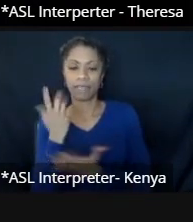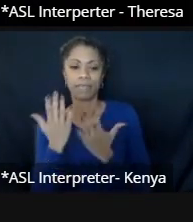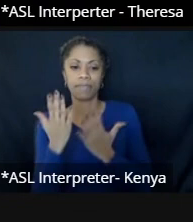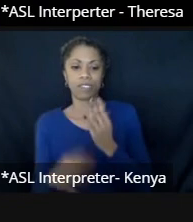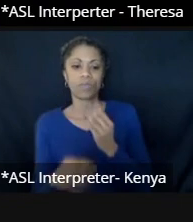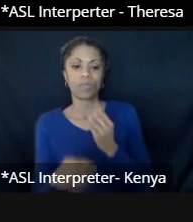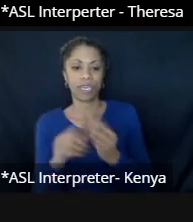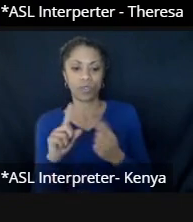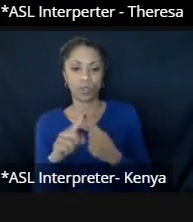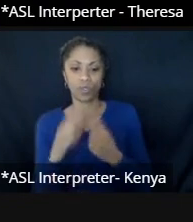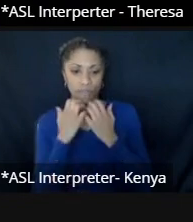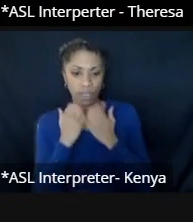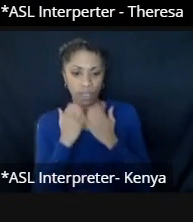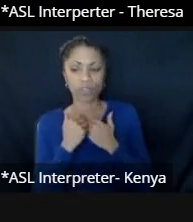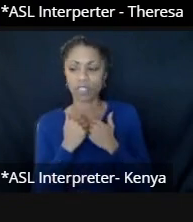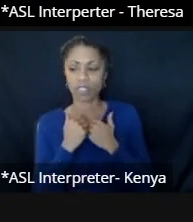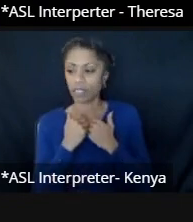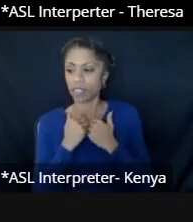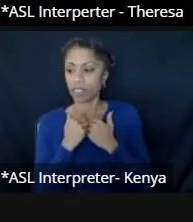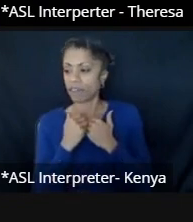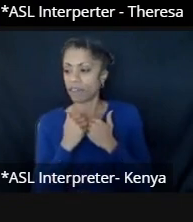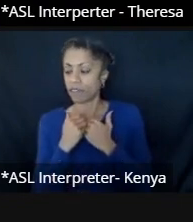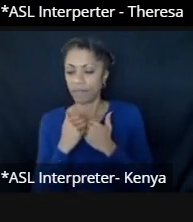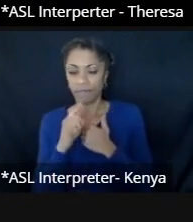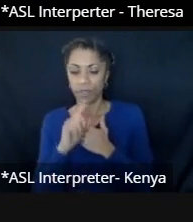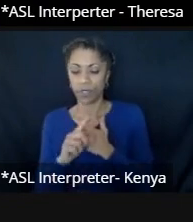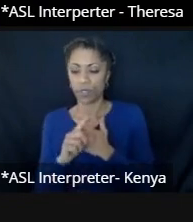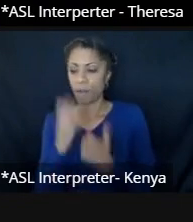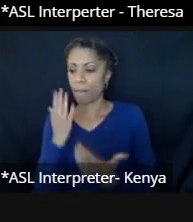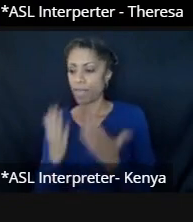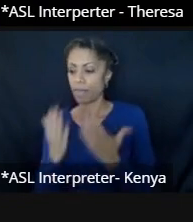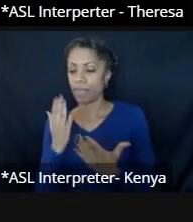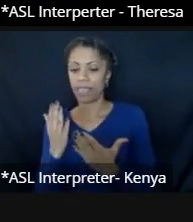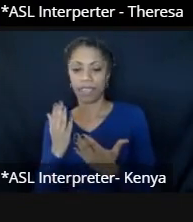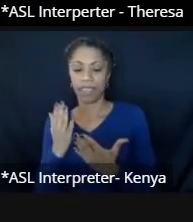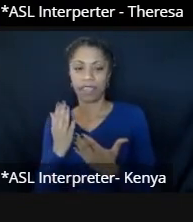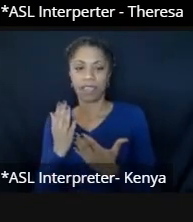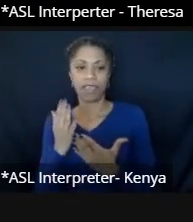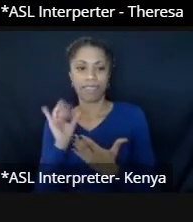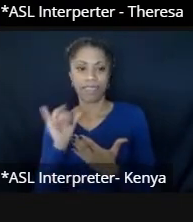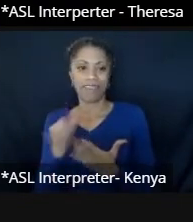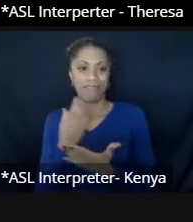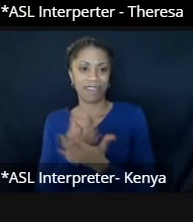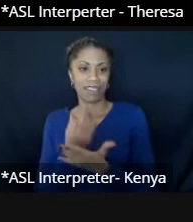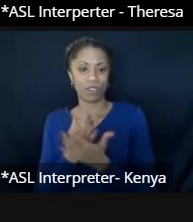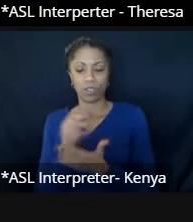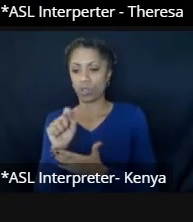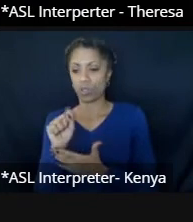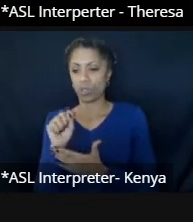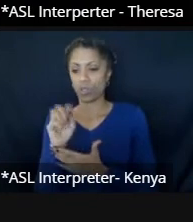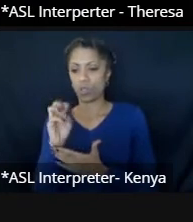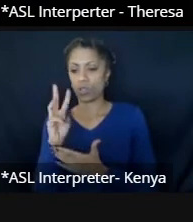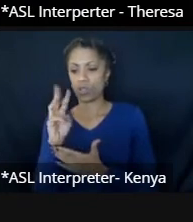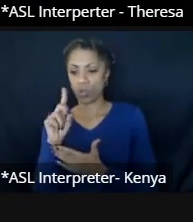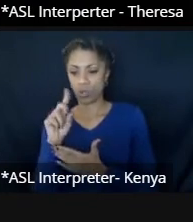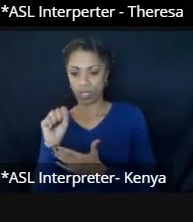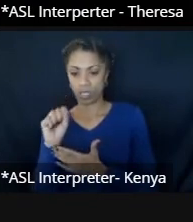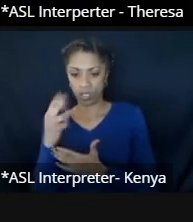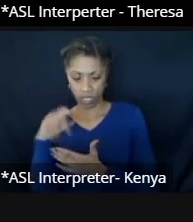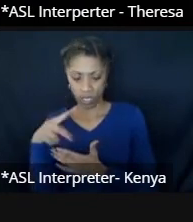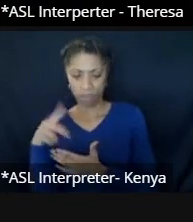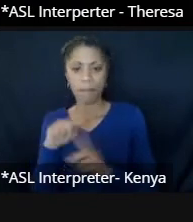values, certainly for sure around financial stewardship. But I also want to